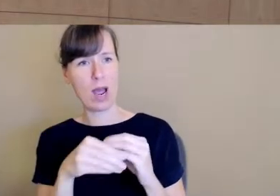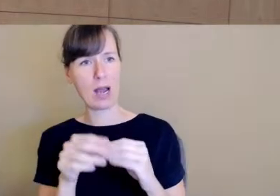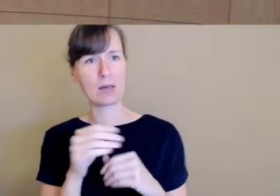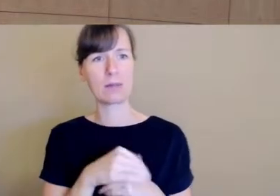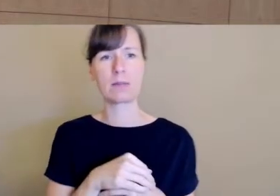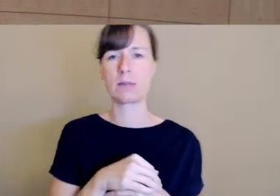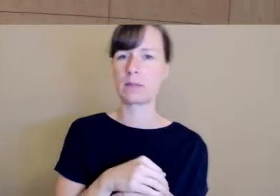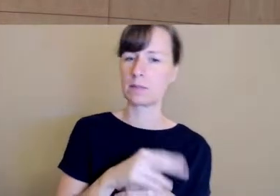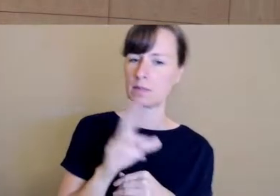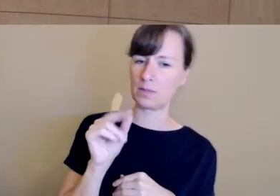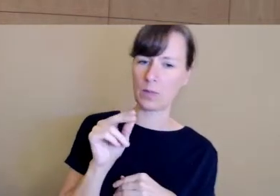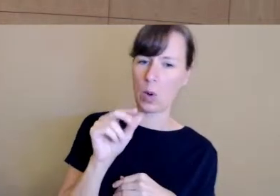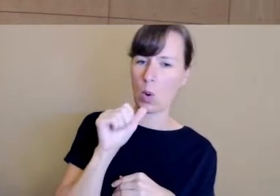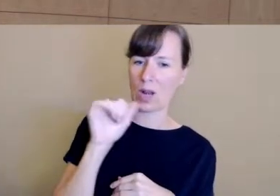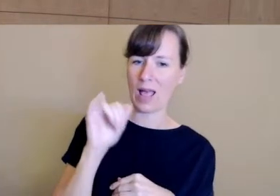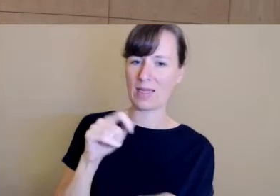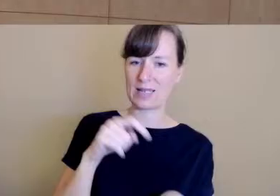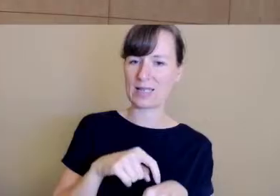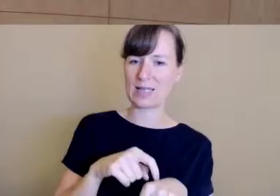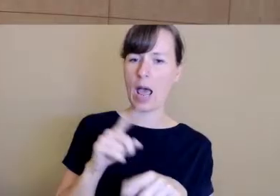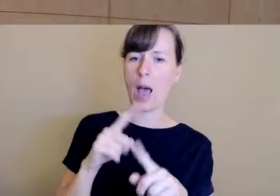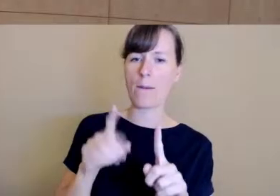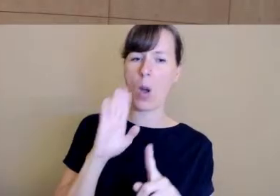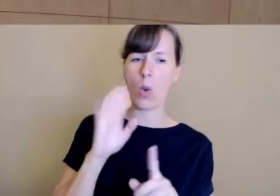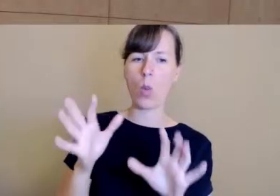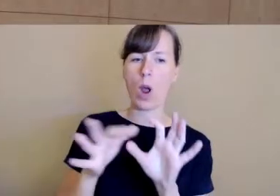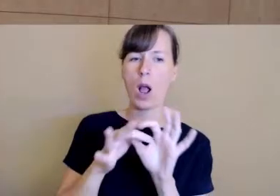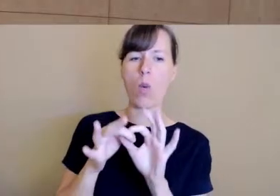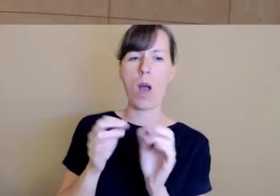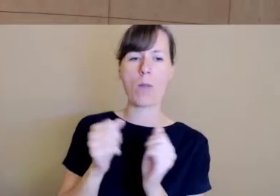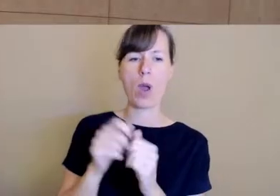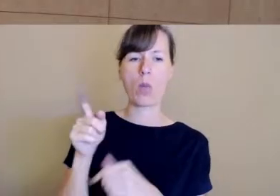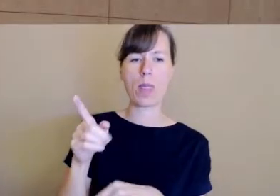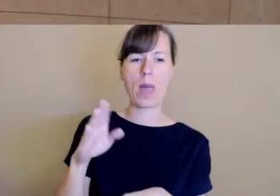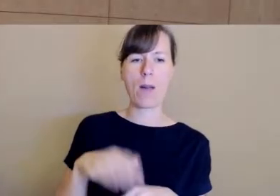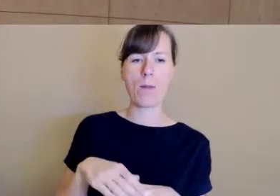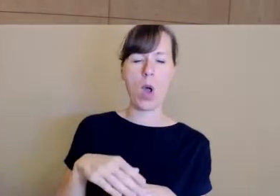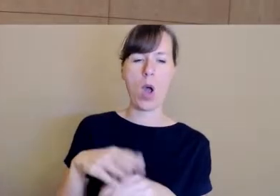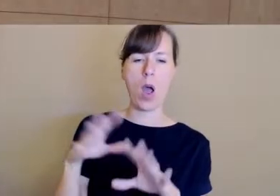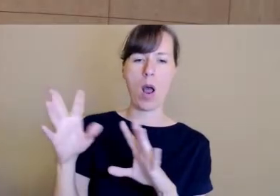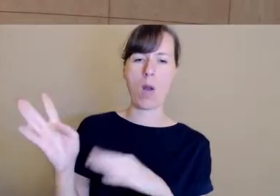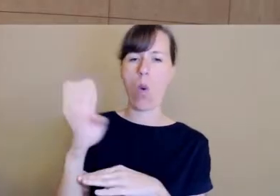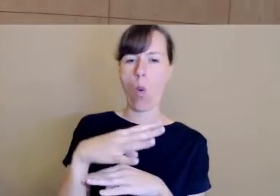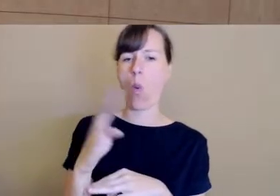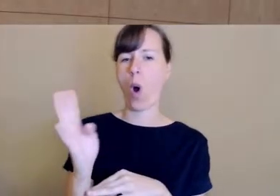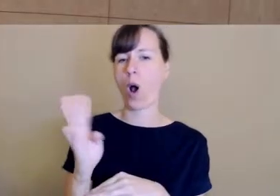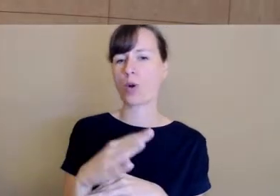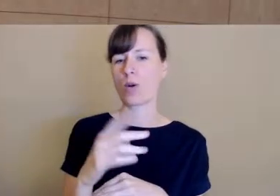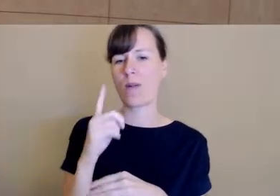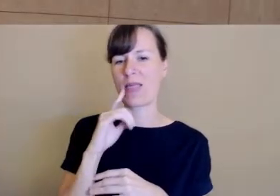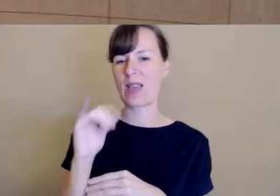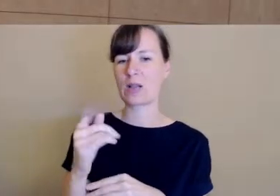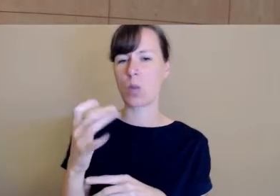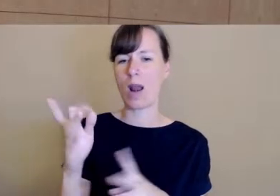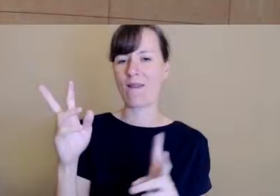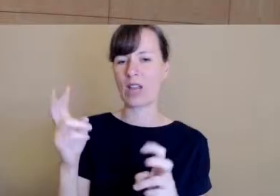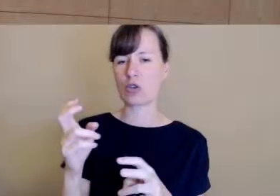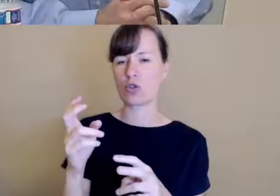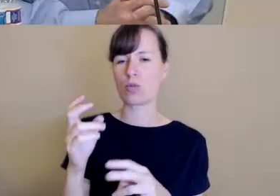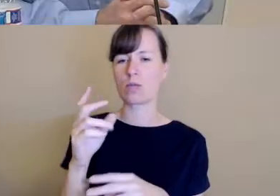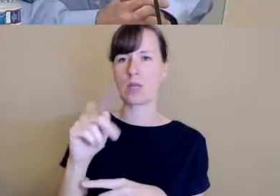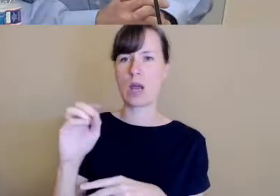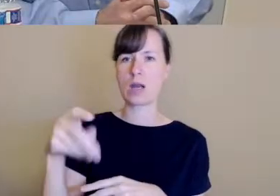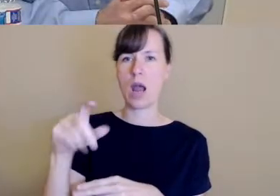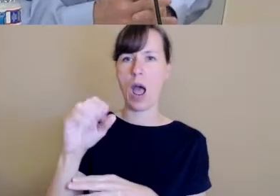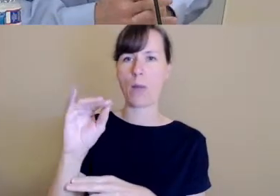No, not at this time, but we are going to cooperate with them on the watering because that's, I think, one of the issues. And the topsoil, I think, also is one of the issues why we